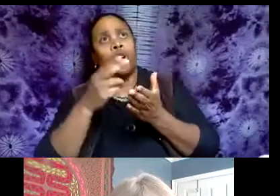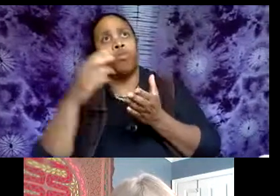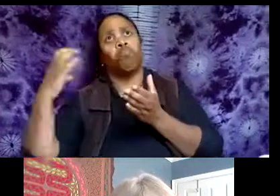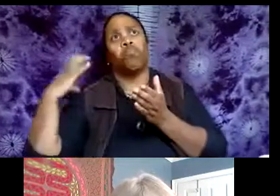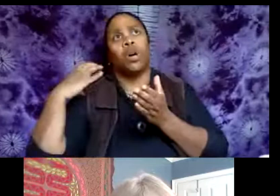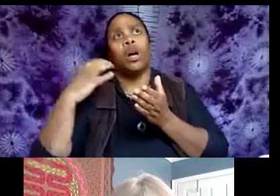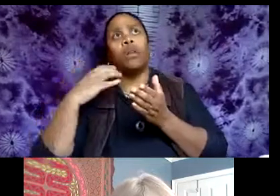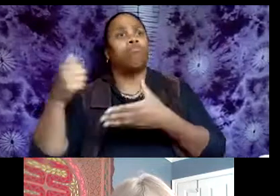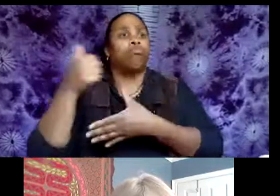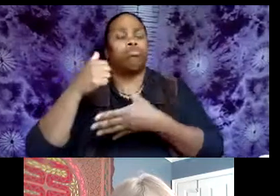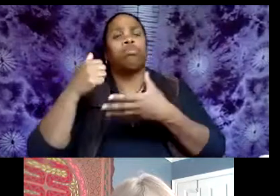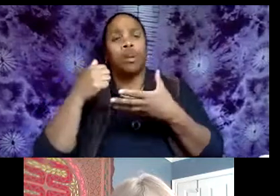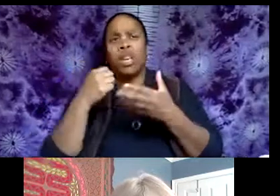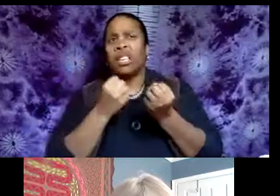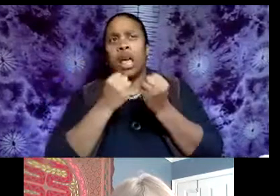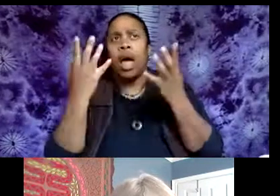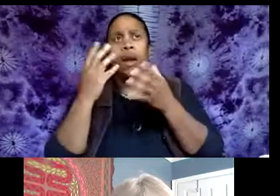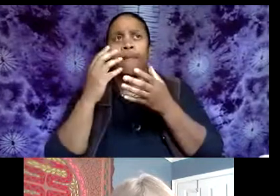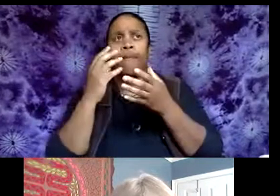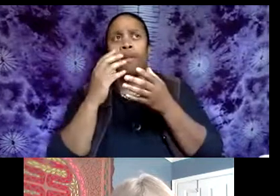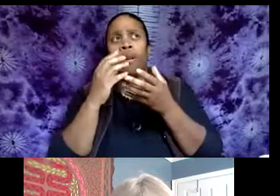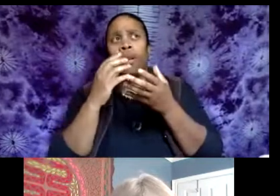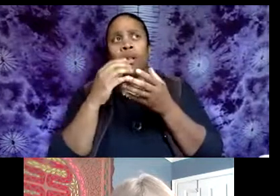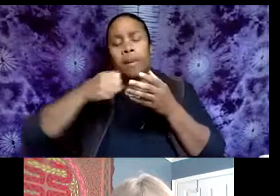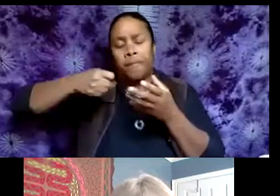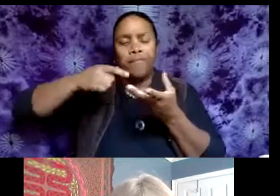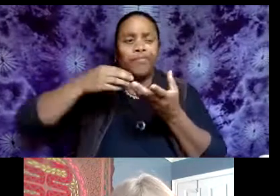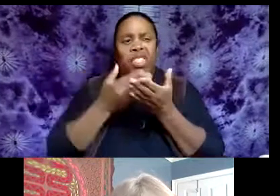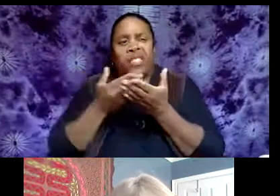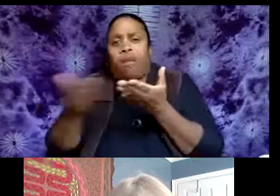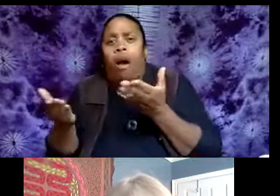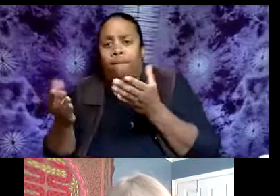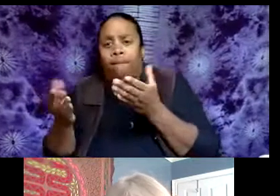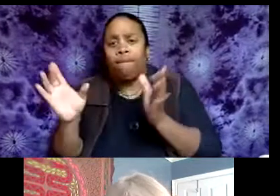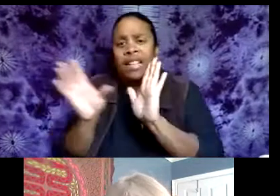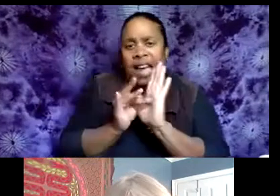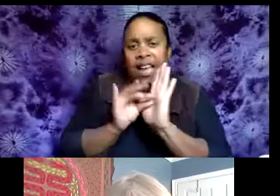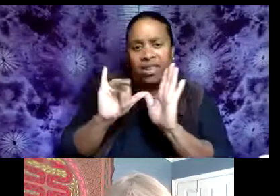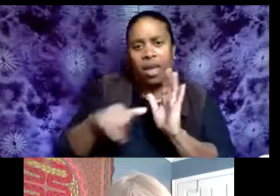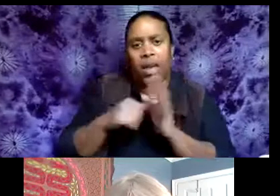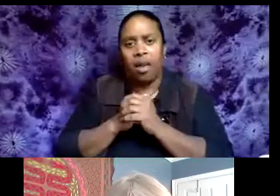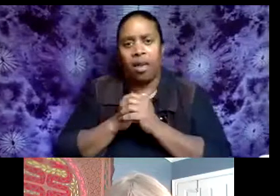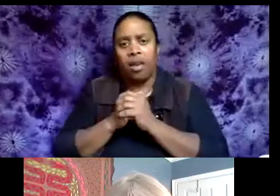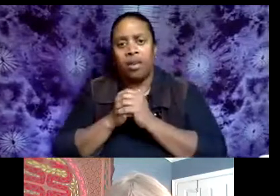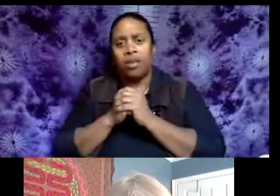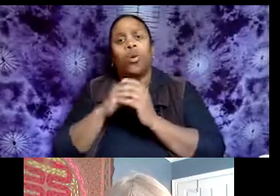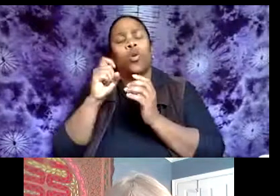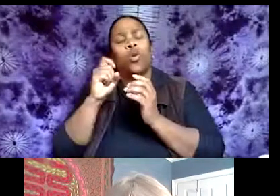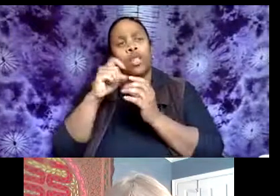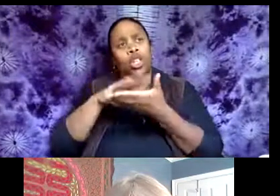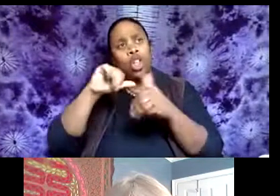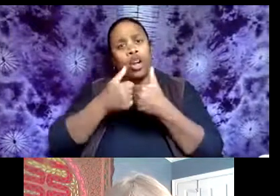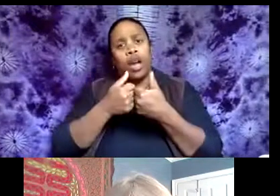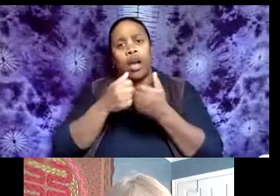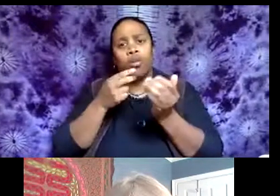goes along with that. And it's learning that to honor yourself